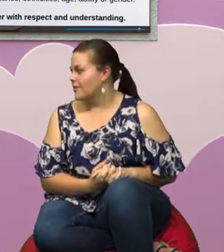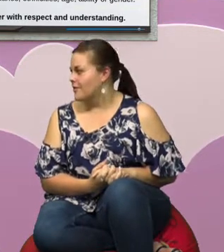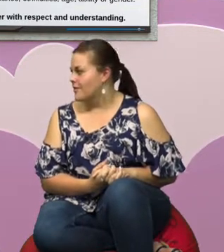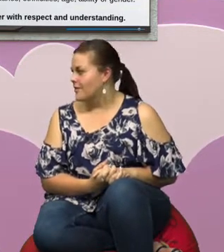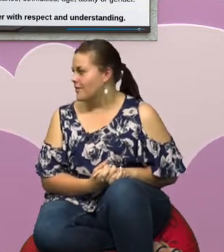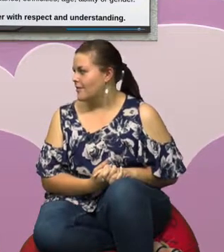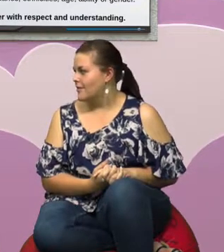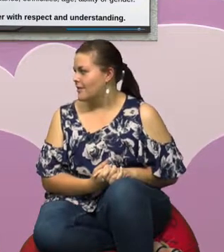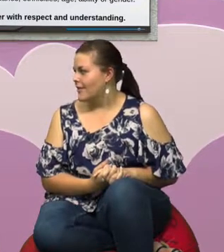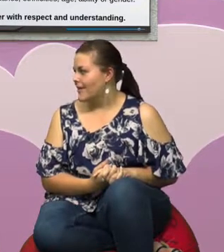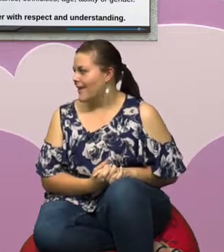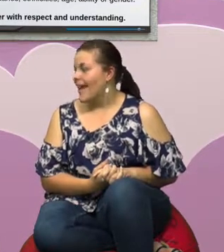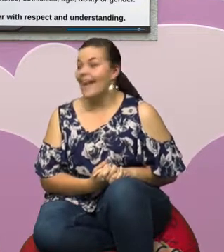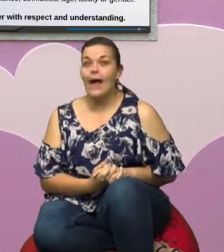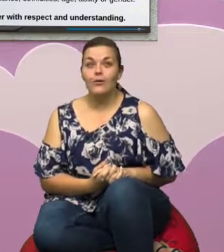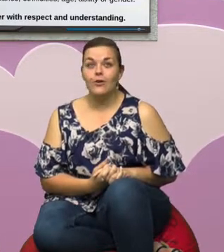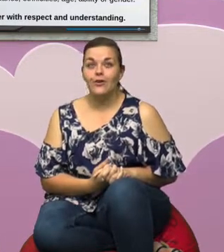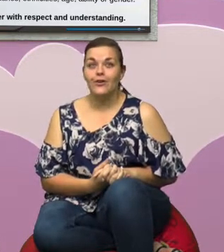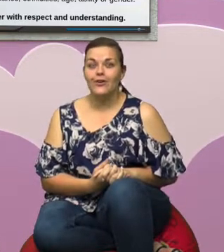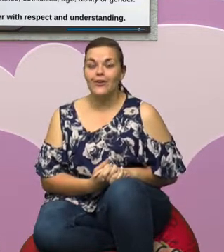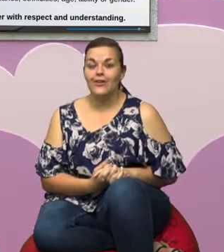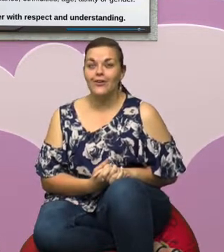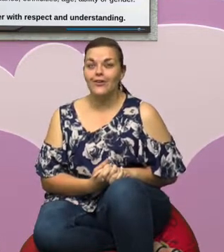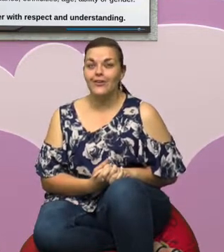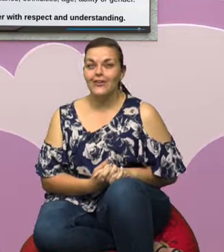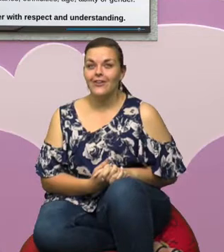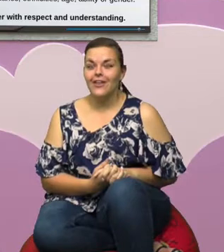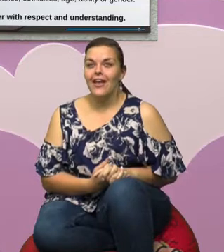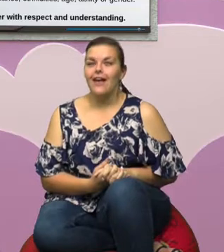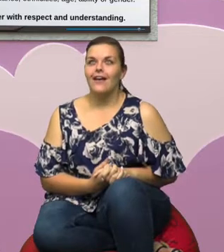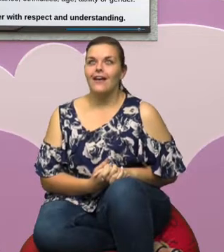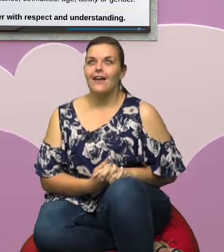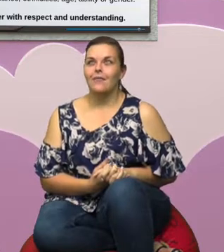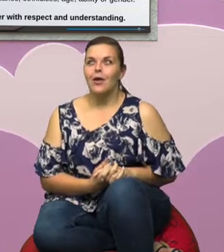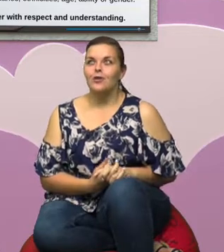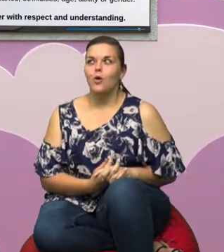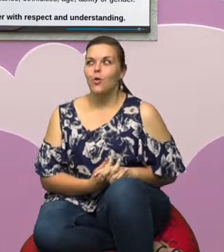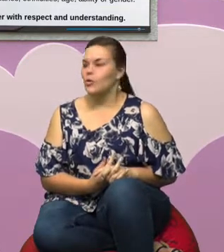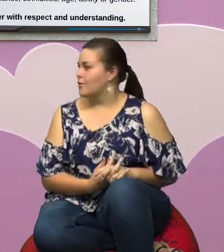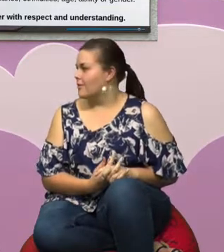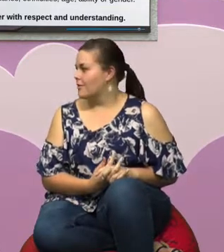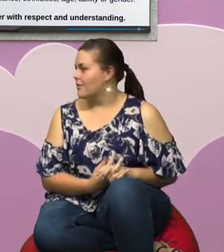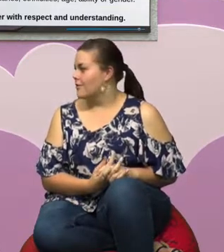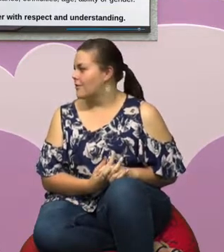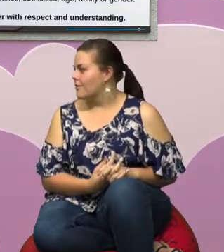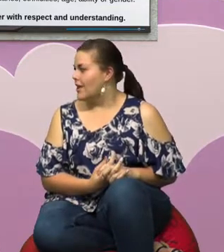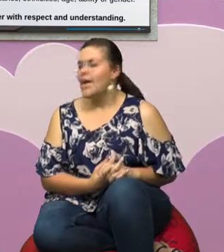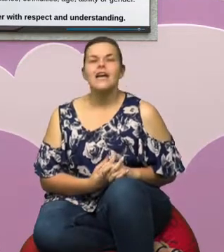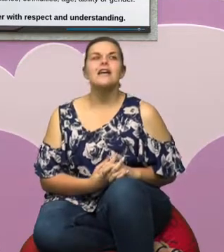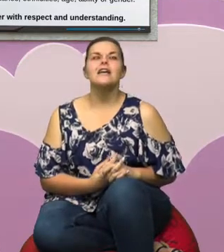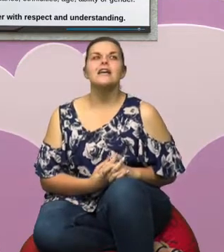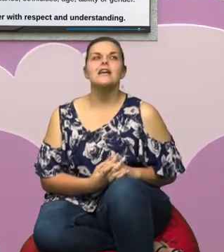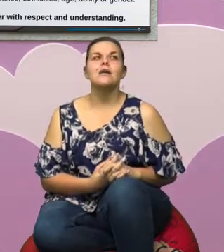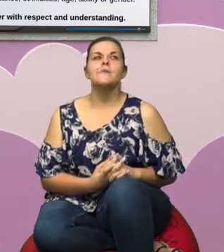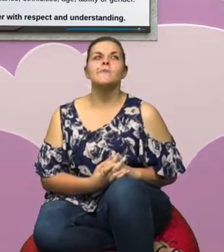Soft. Hard. Loud. Soft. Tall. Short.